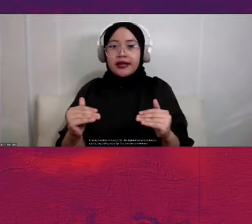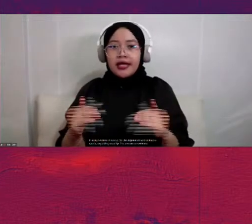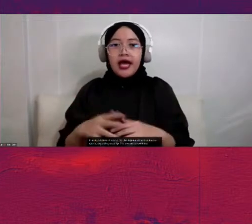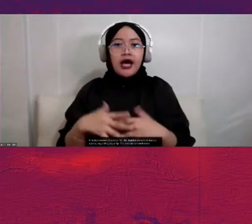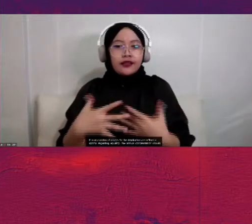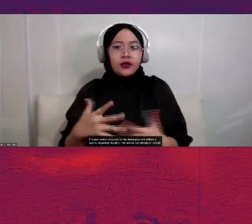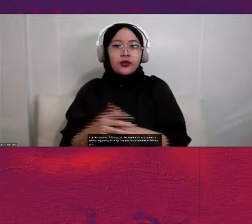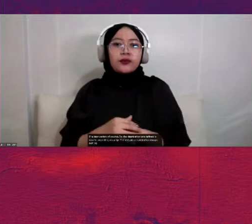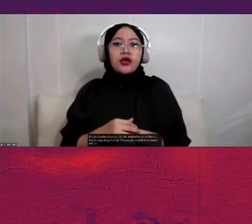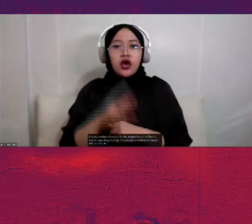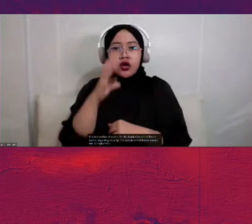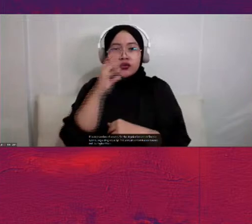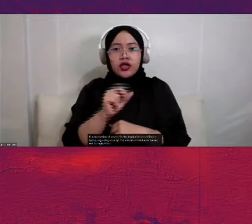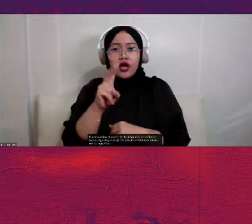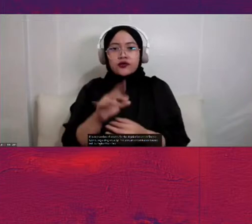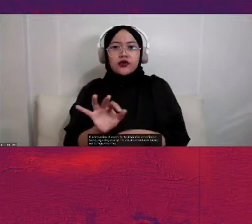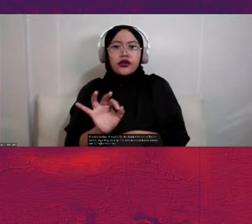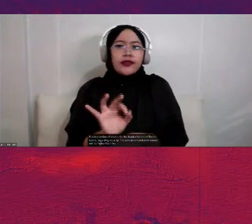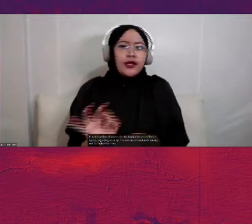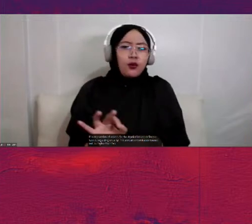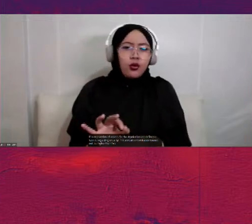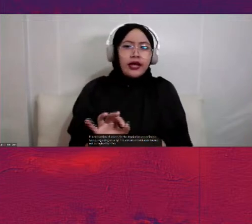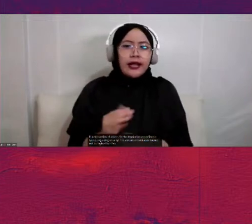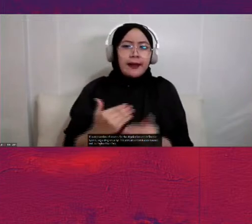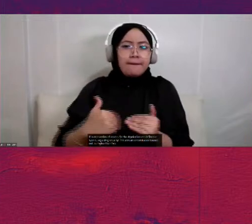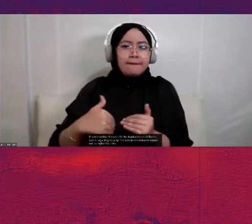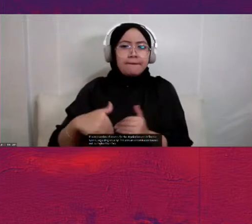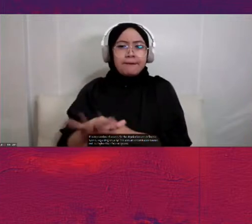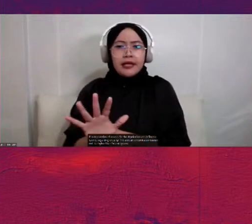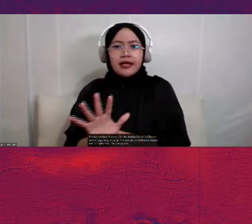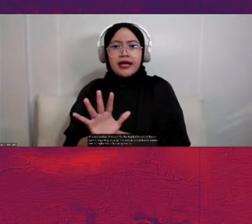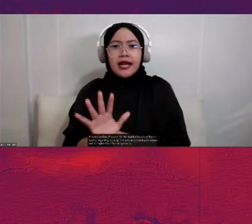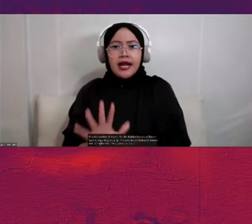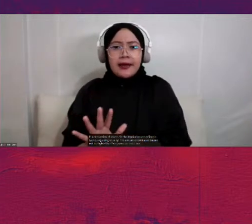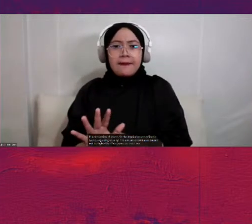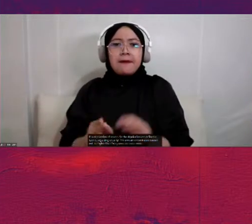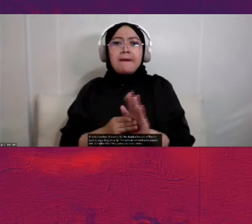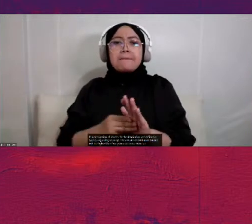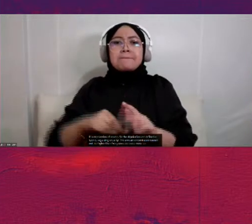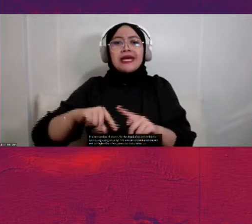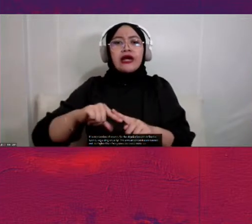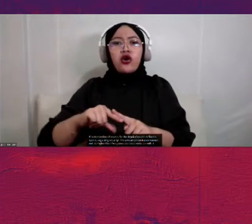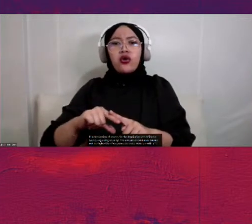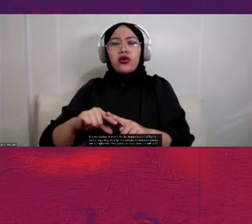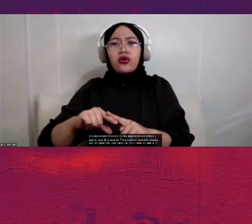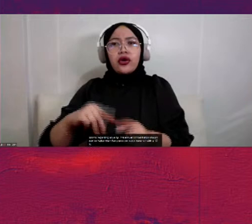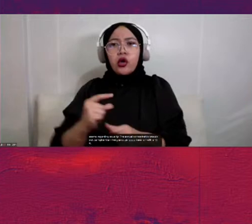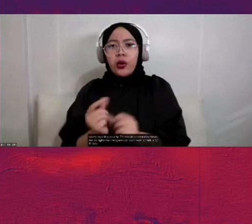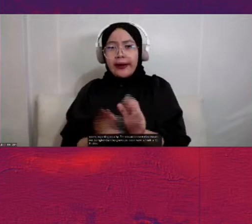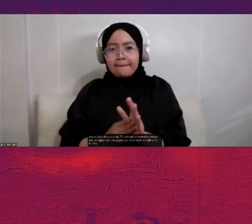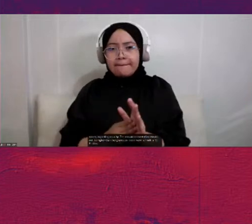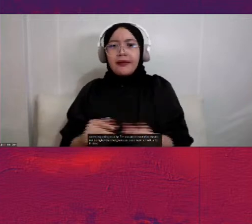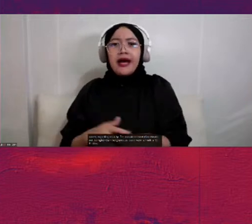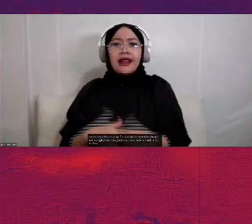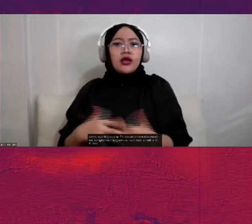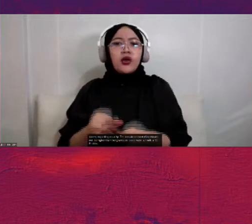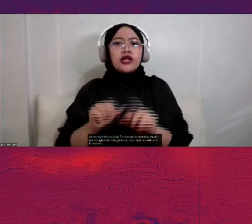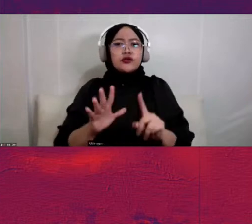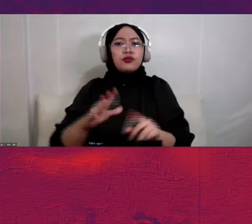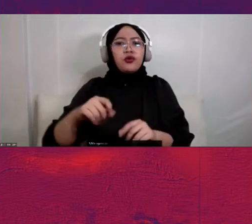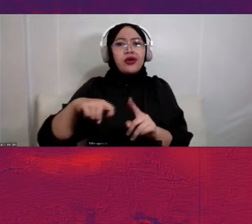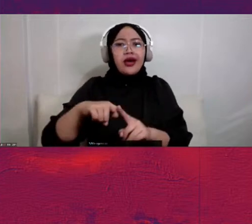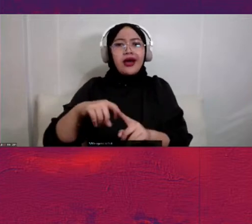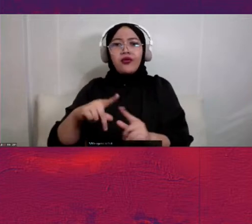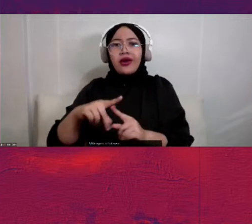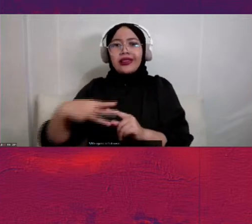concentration should not be higher than 5 micrograms per cubic meter air. with a 10K radius. With regards